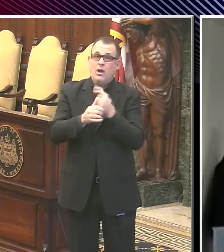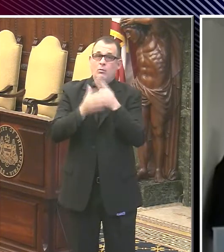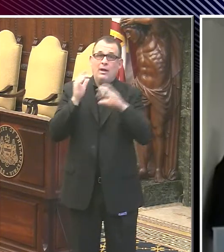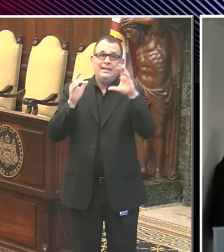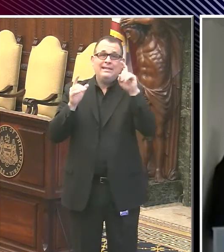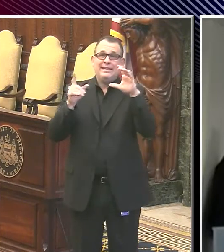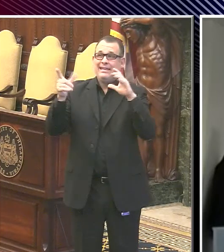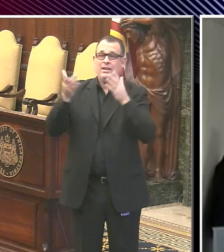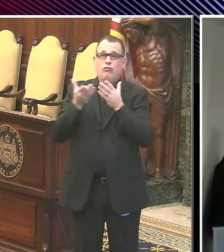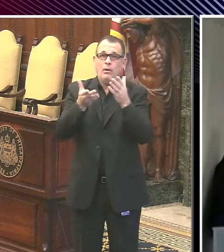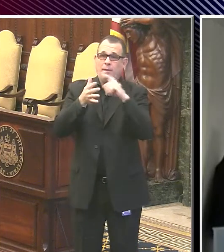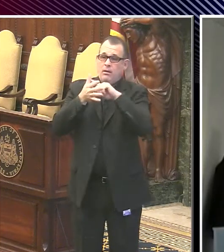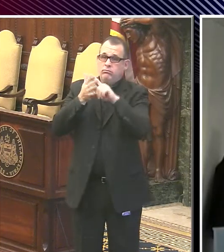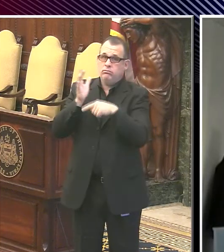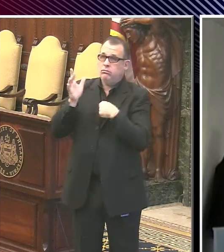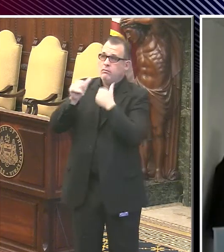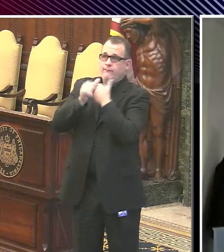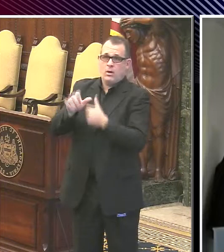on our website.